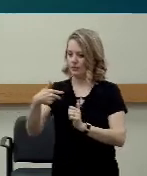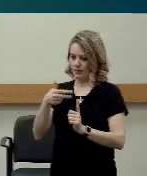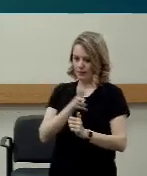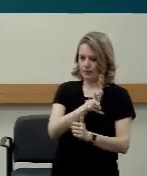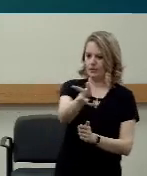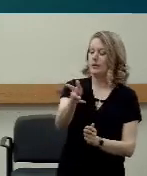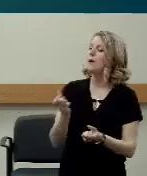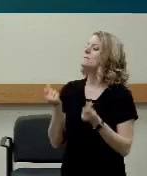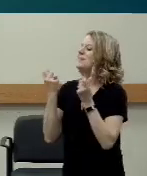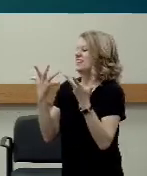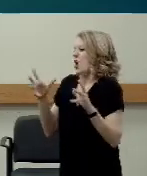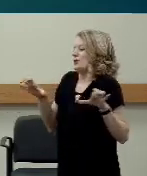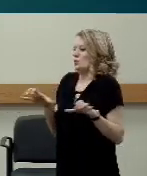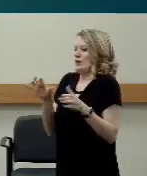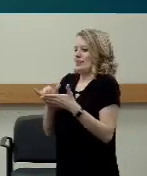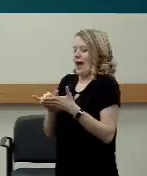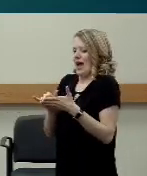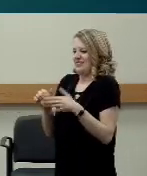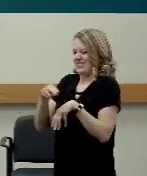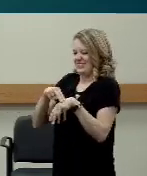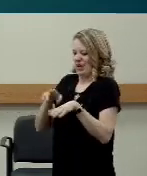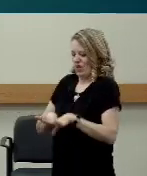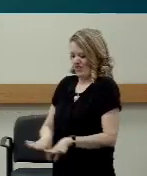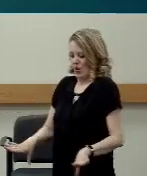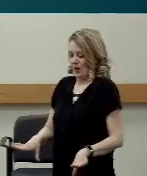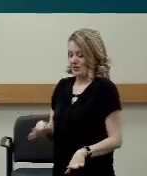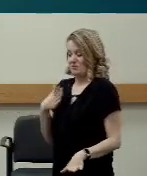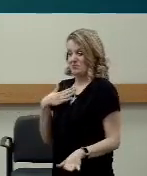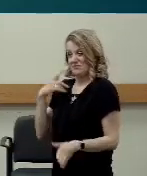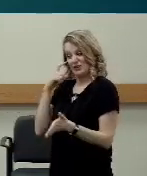floor, and my own observations have been that it's